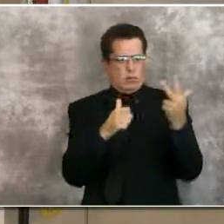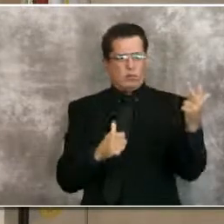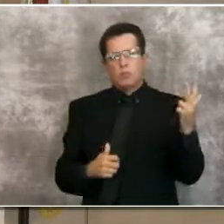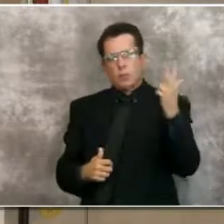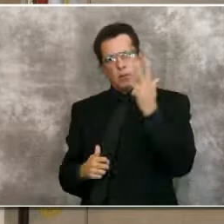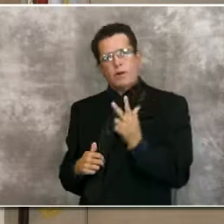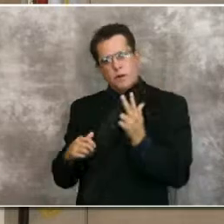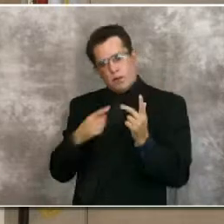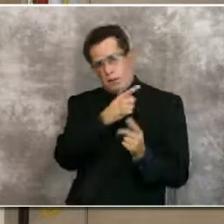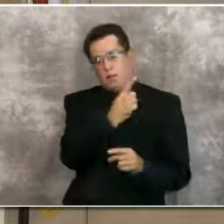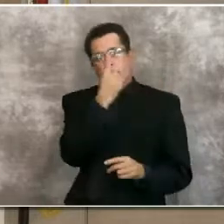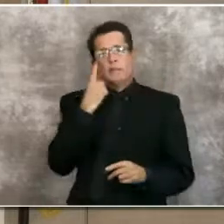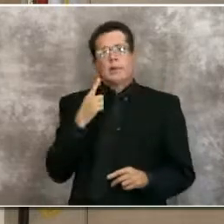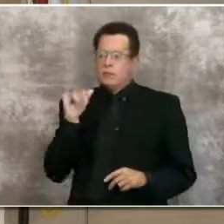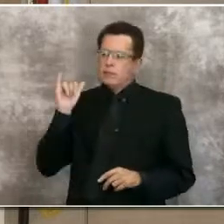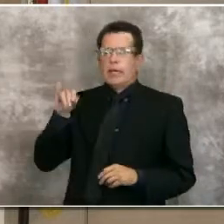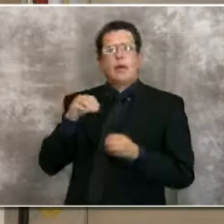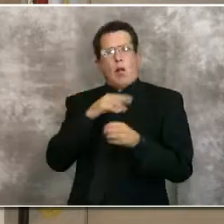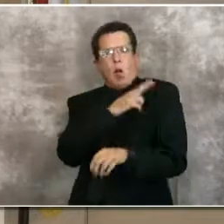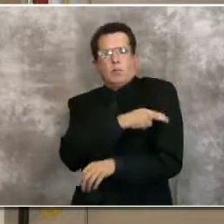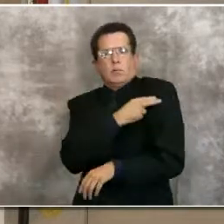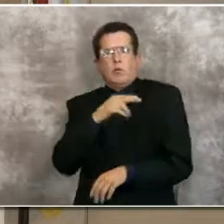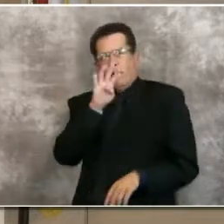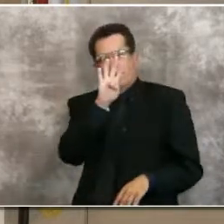he spent 45 days in the hospital,